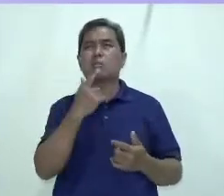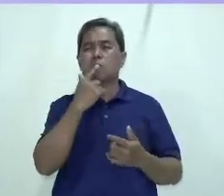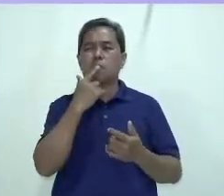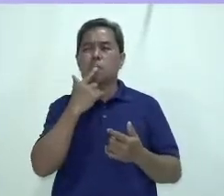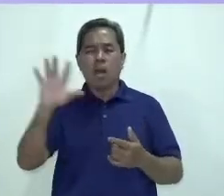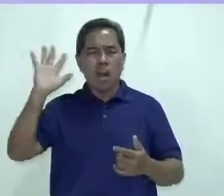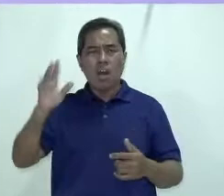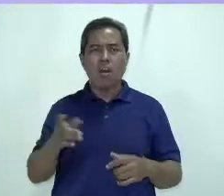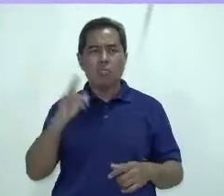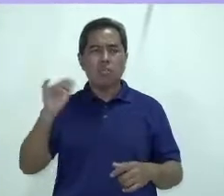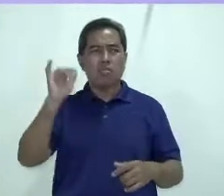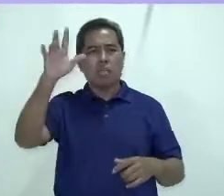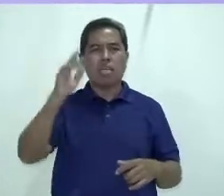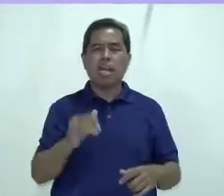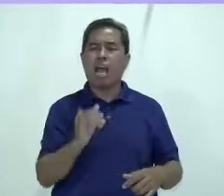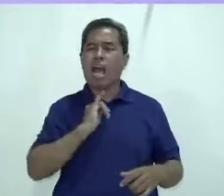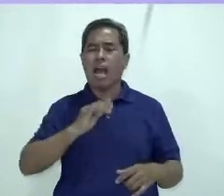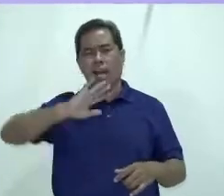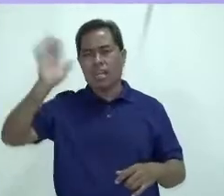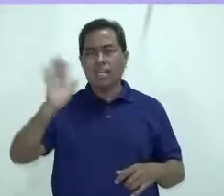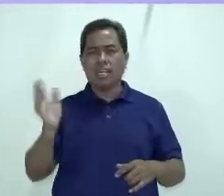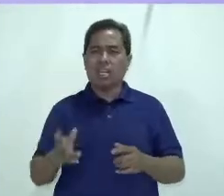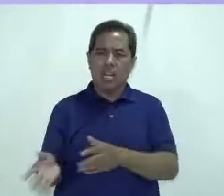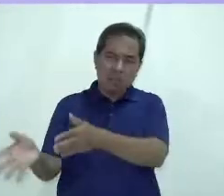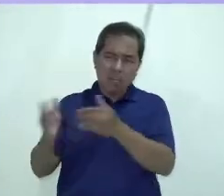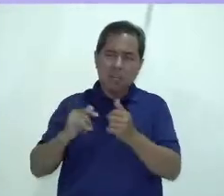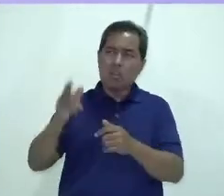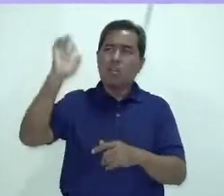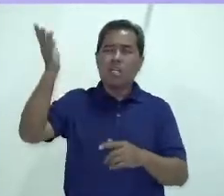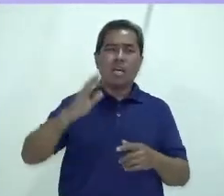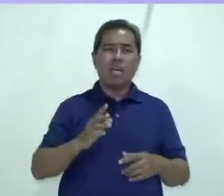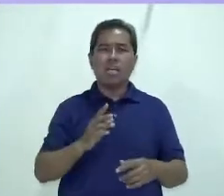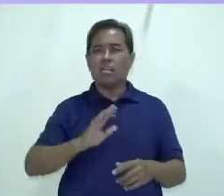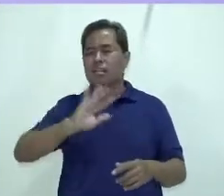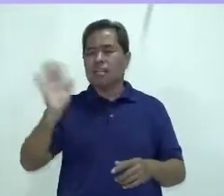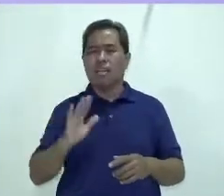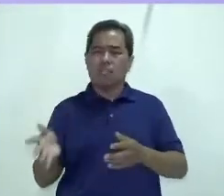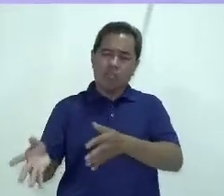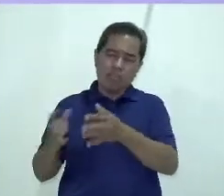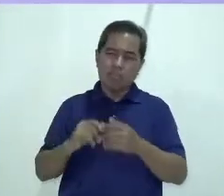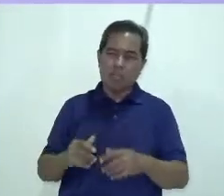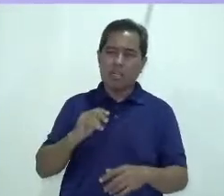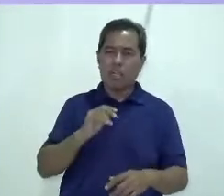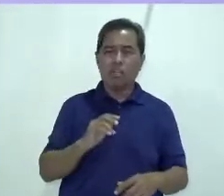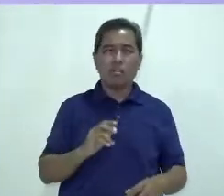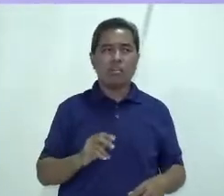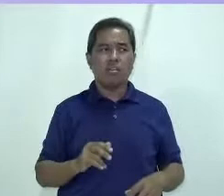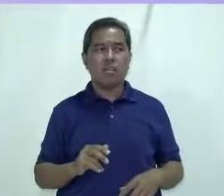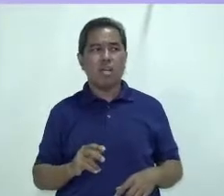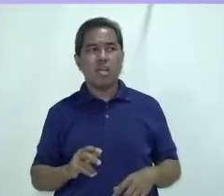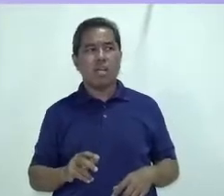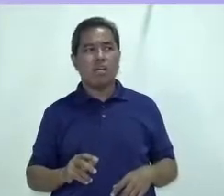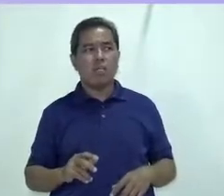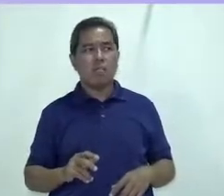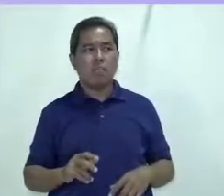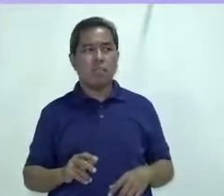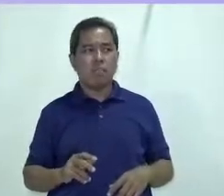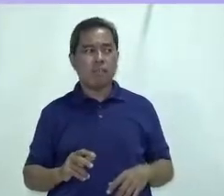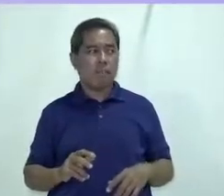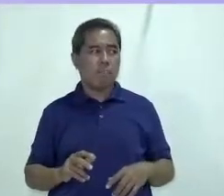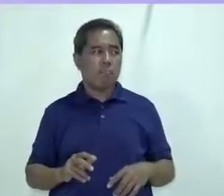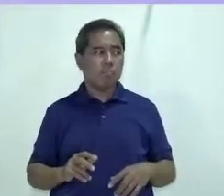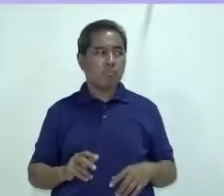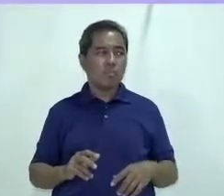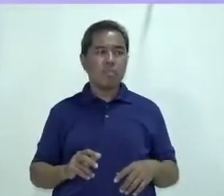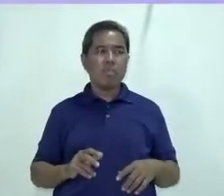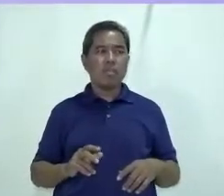you. When God gives a promise, He fulfills it. It is not temporary. It is not